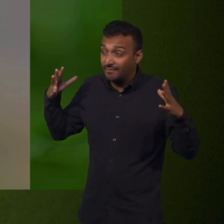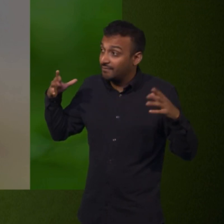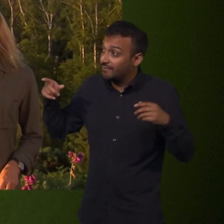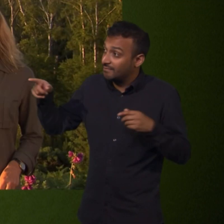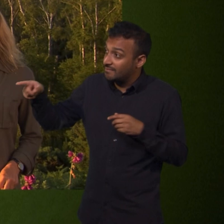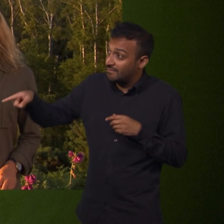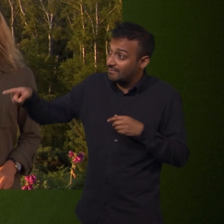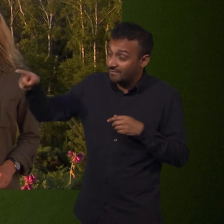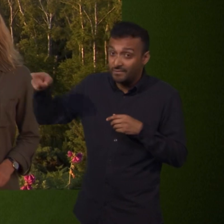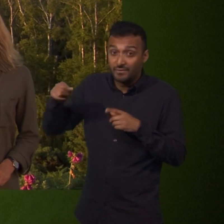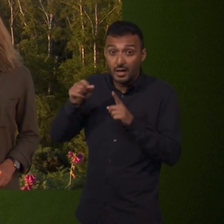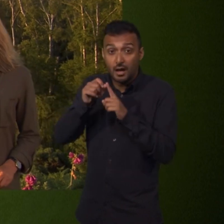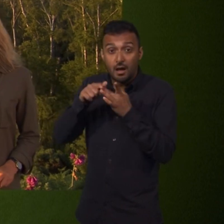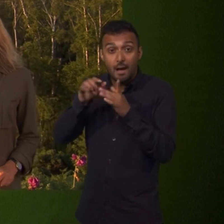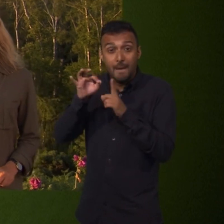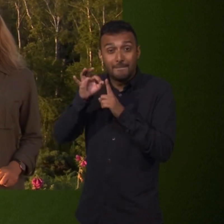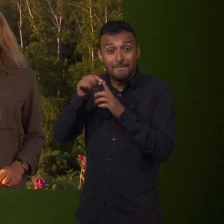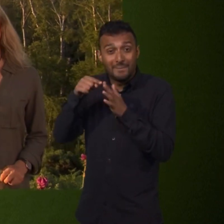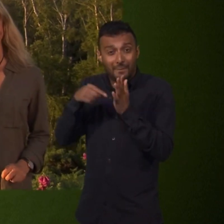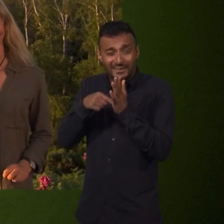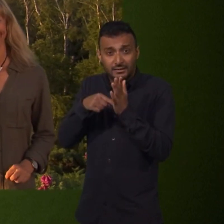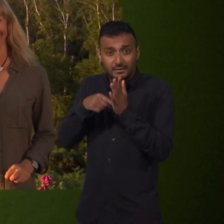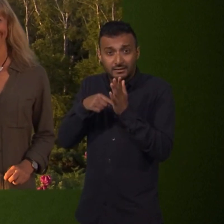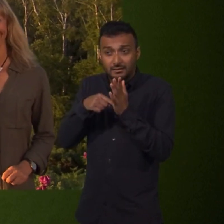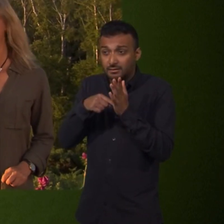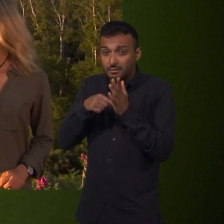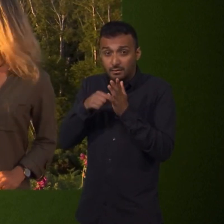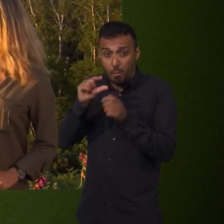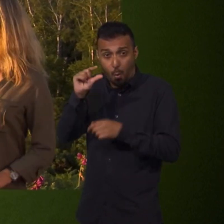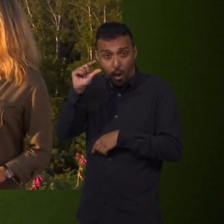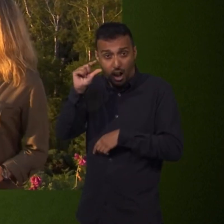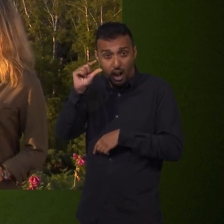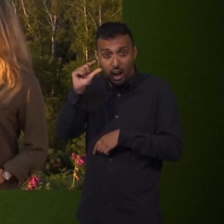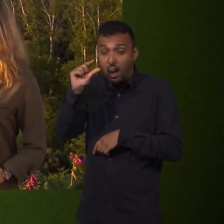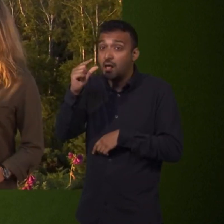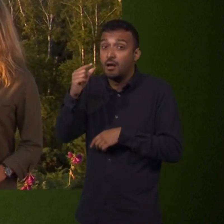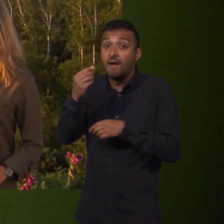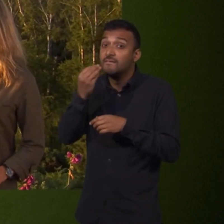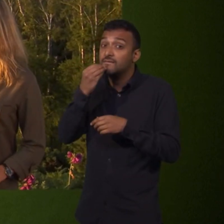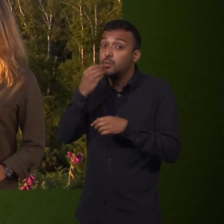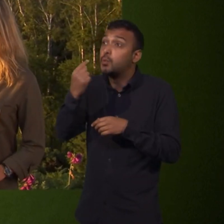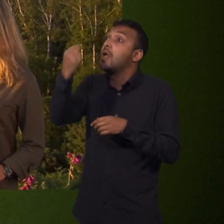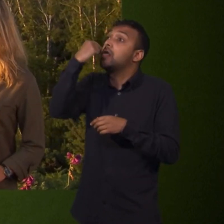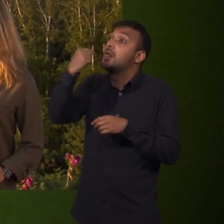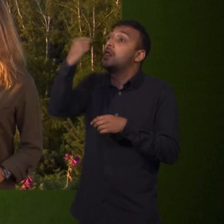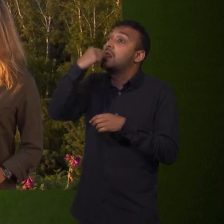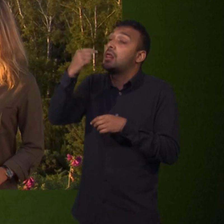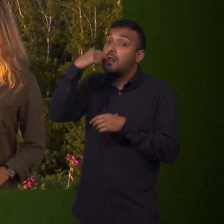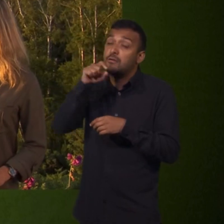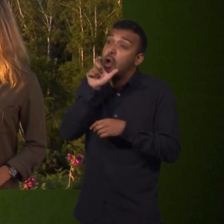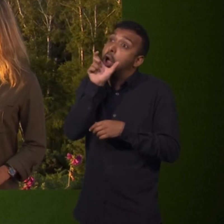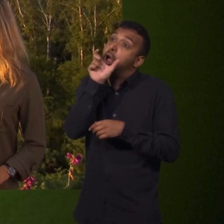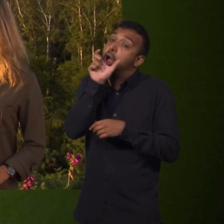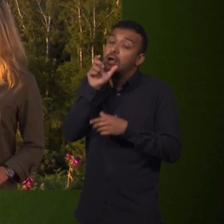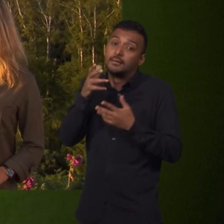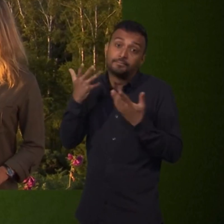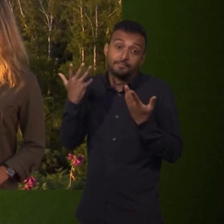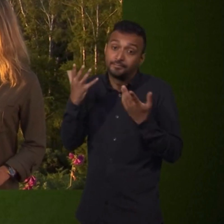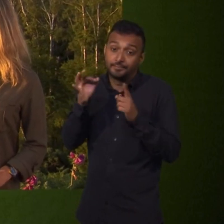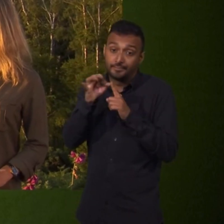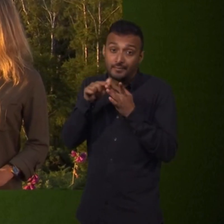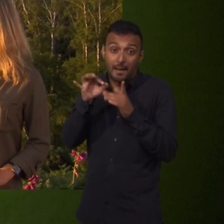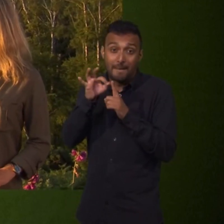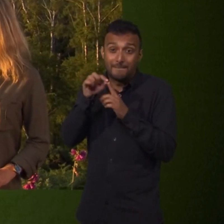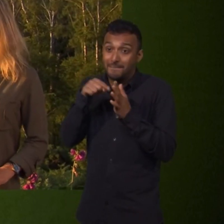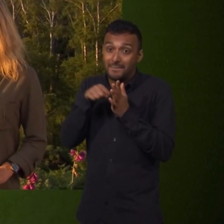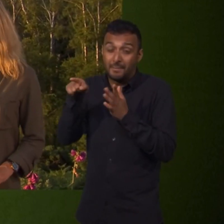its mouth. So yeah, the constant cries and that big orange gape continue to prove irresistible for the pipits when it comes to feeding